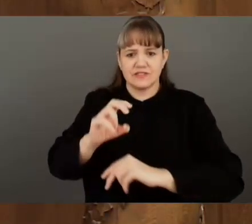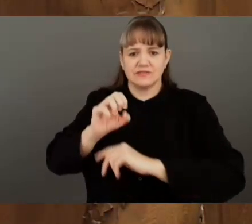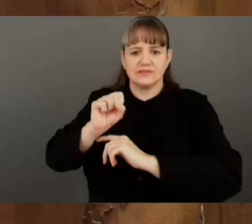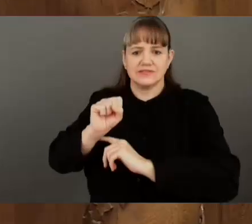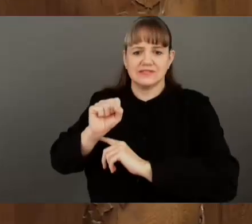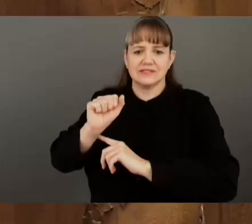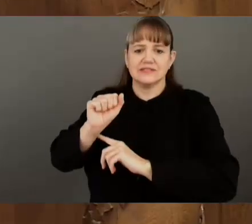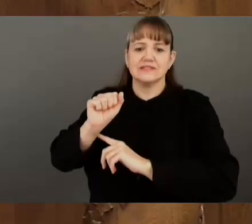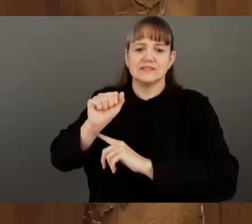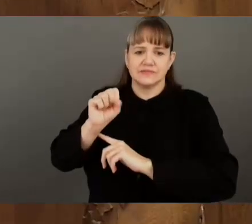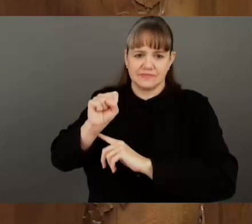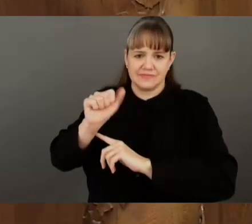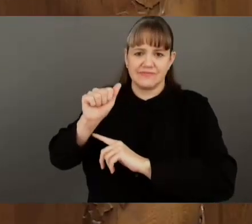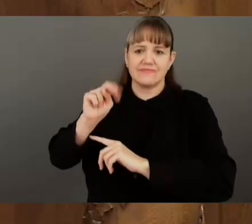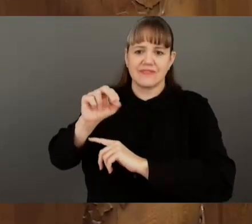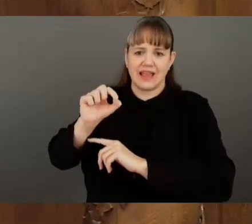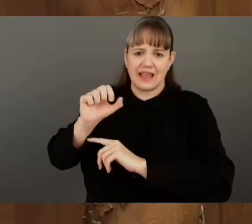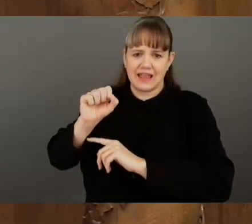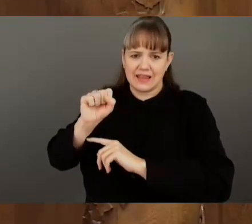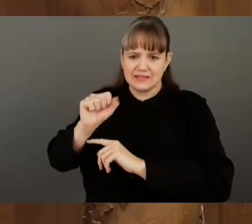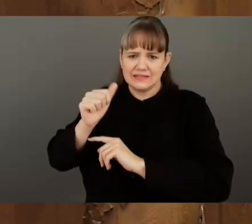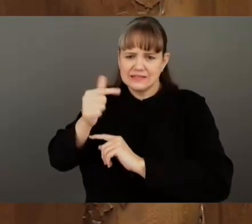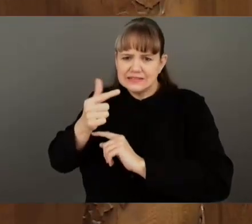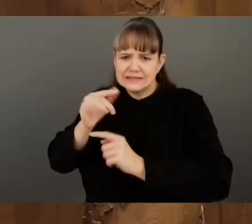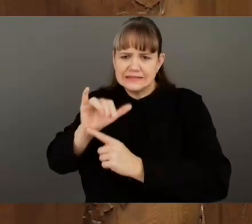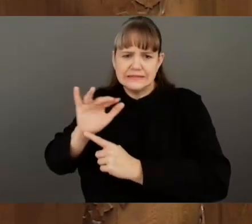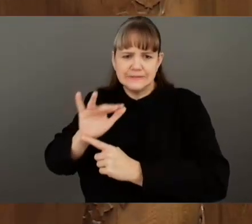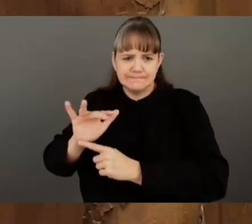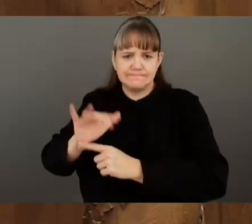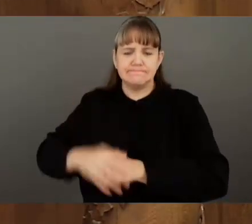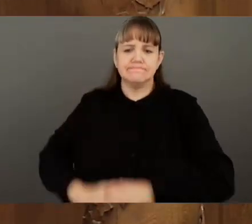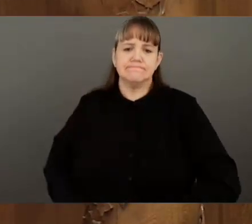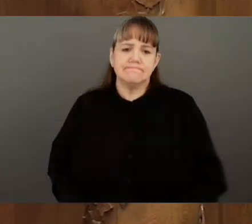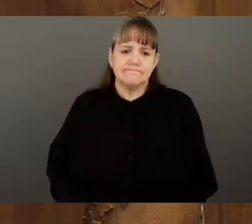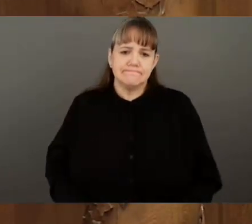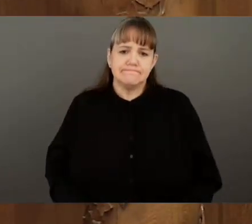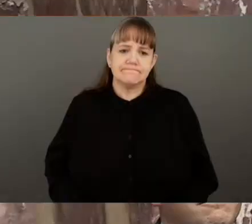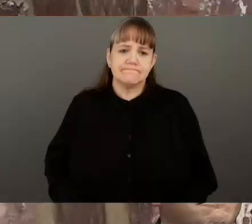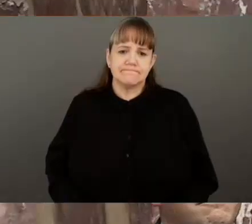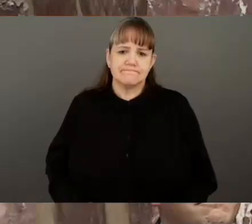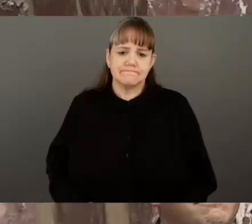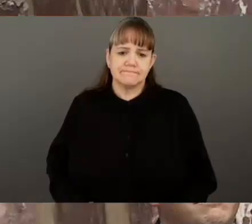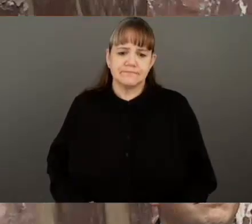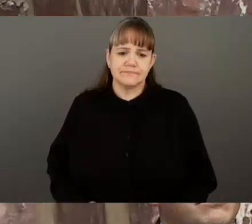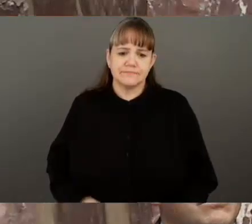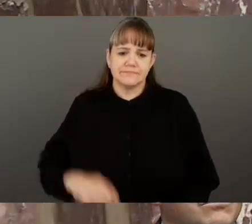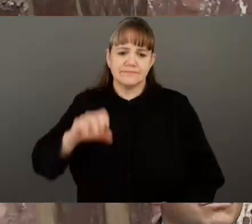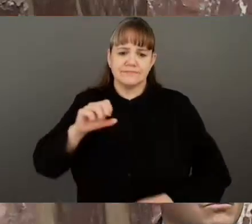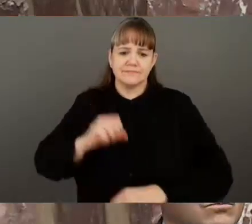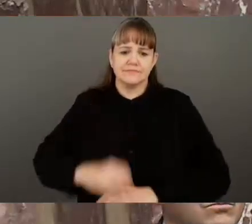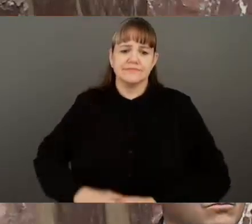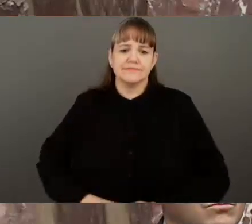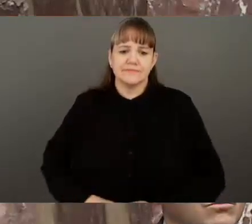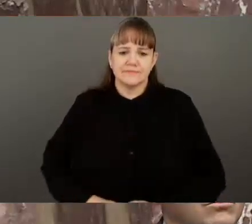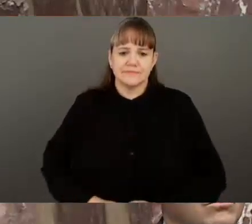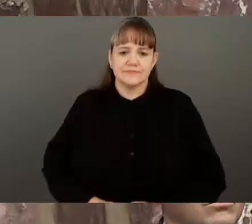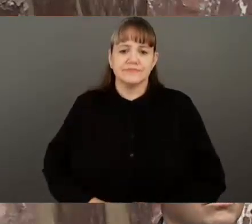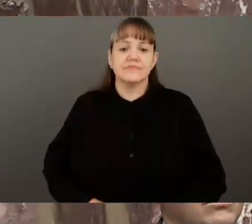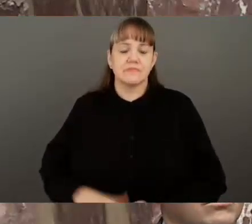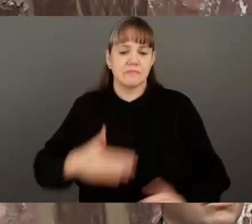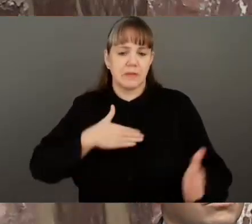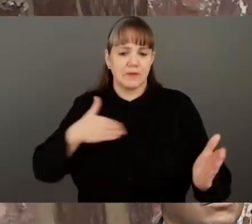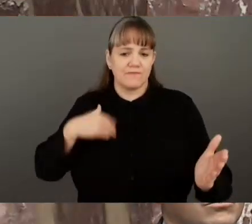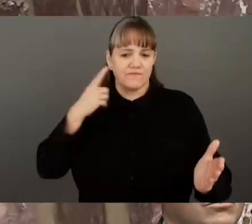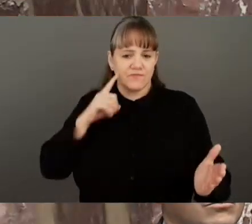Member for Abbotsford South. Thank you very much, Mr. Speaker, and through you to the Solicitor General. You know,